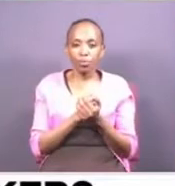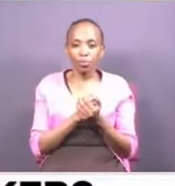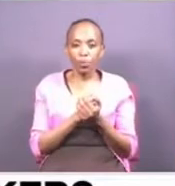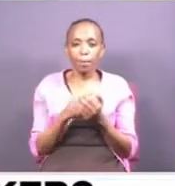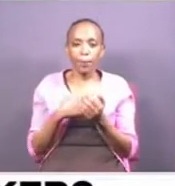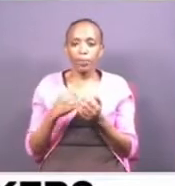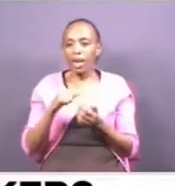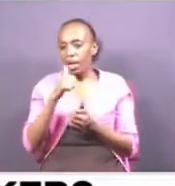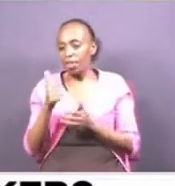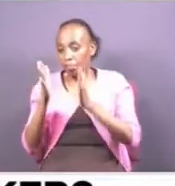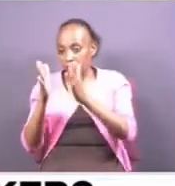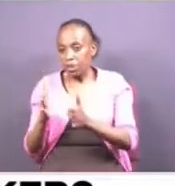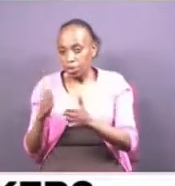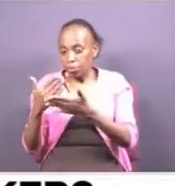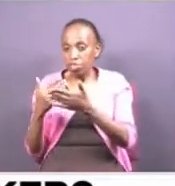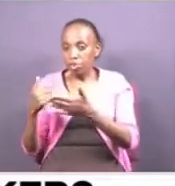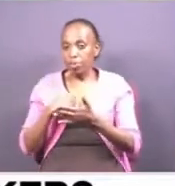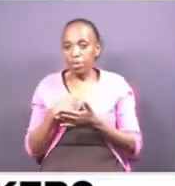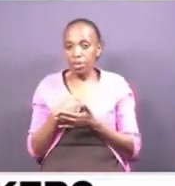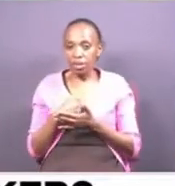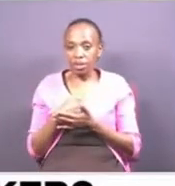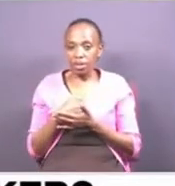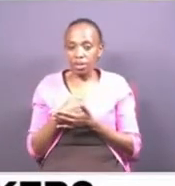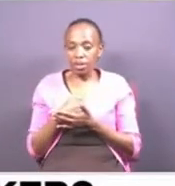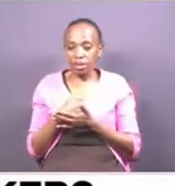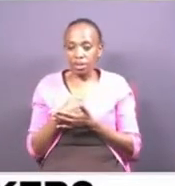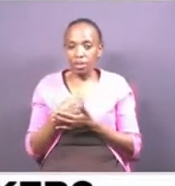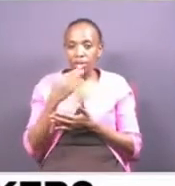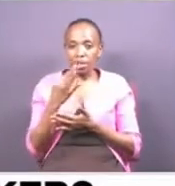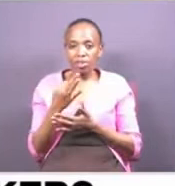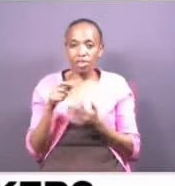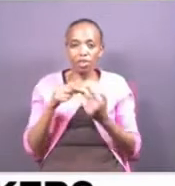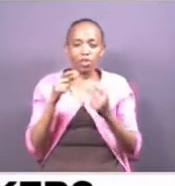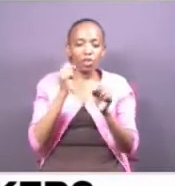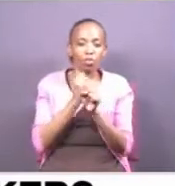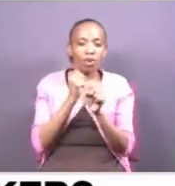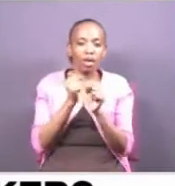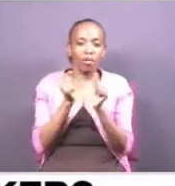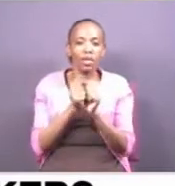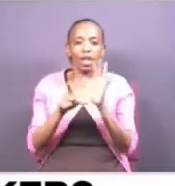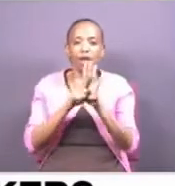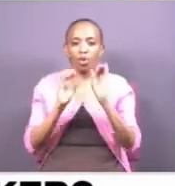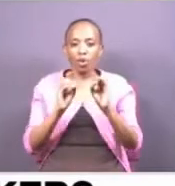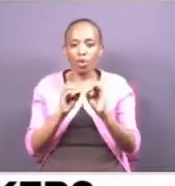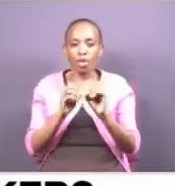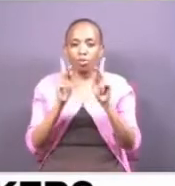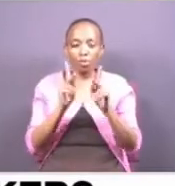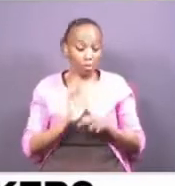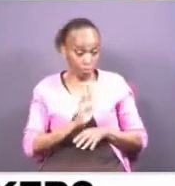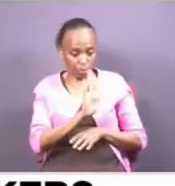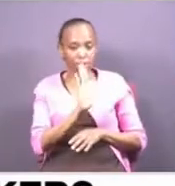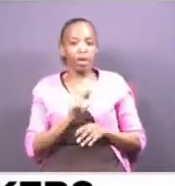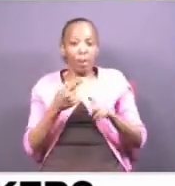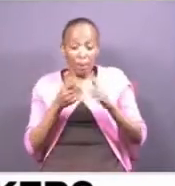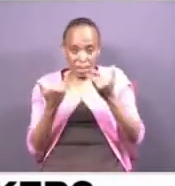There was another person before me, and if he had chose to work with illegal people, that was him. But